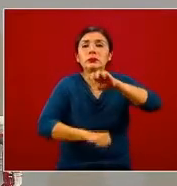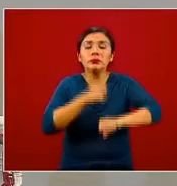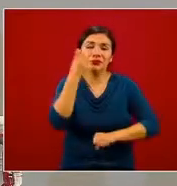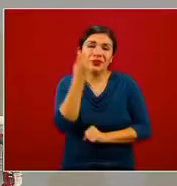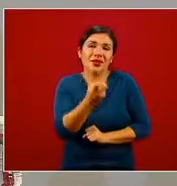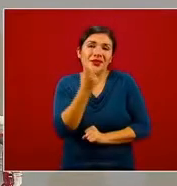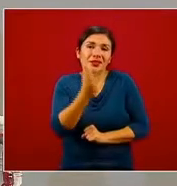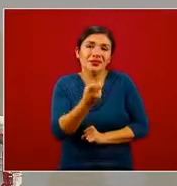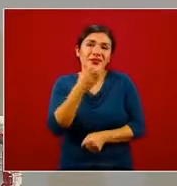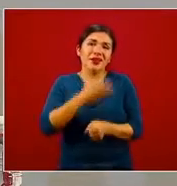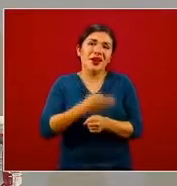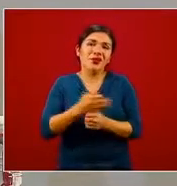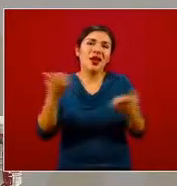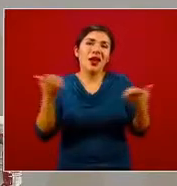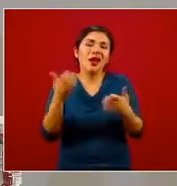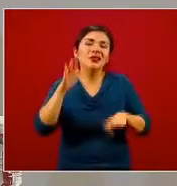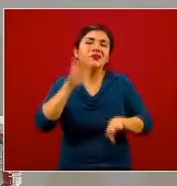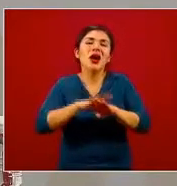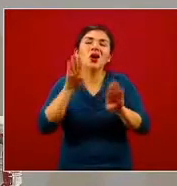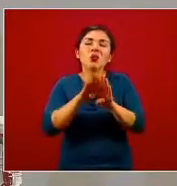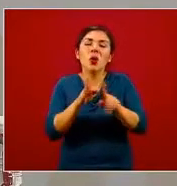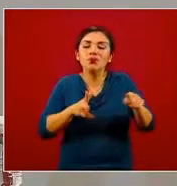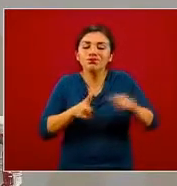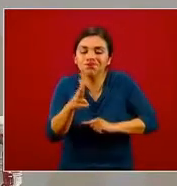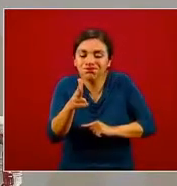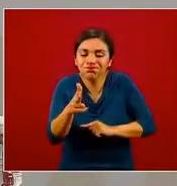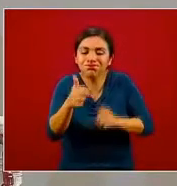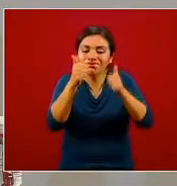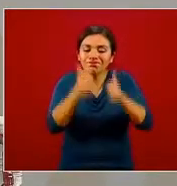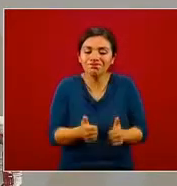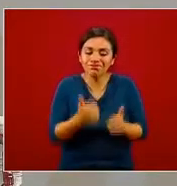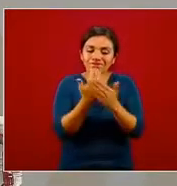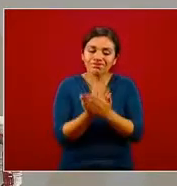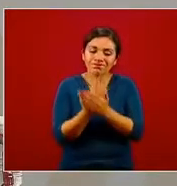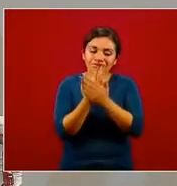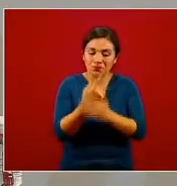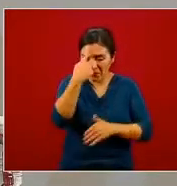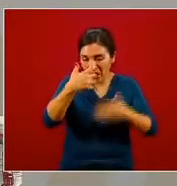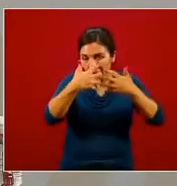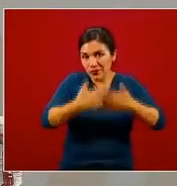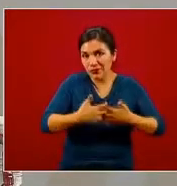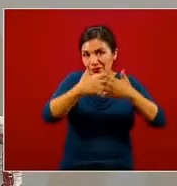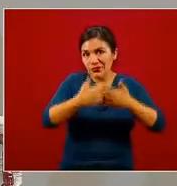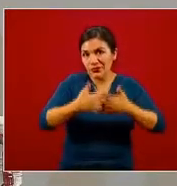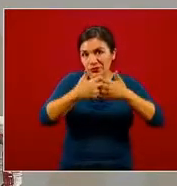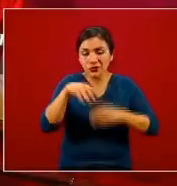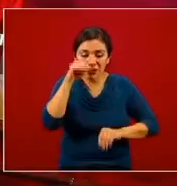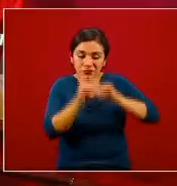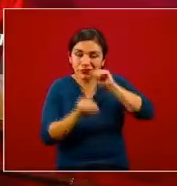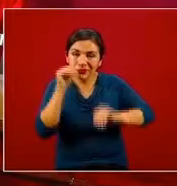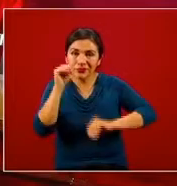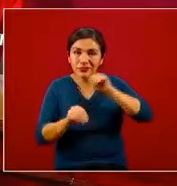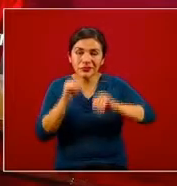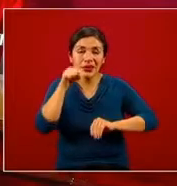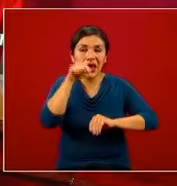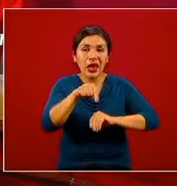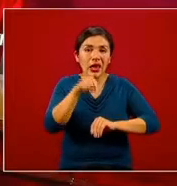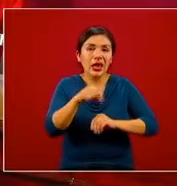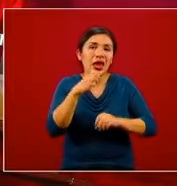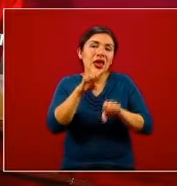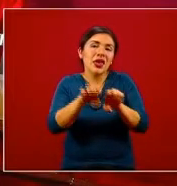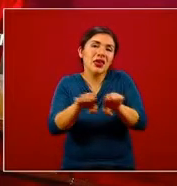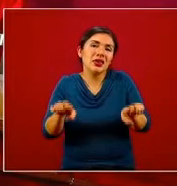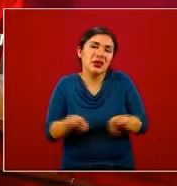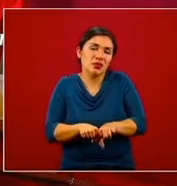However, perhaps some of the most critical components are in demand across the globe. And it's